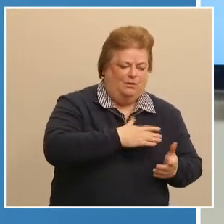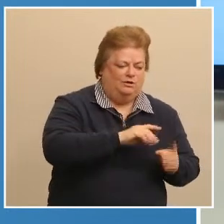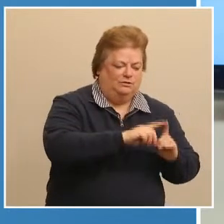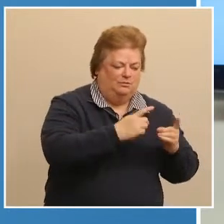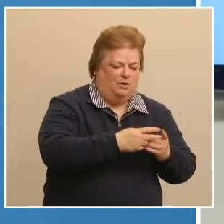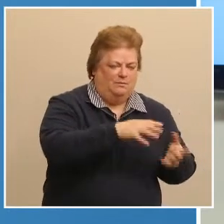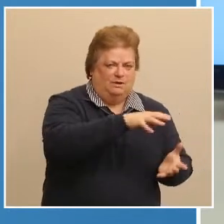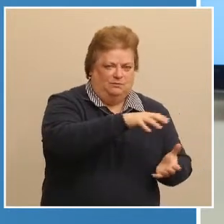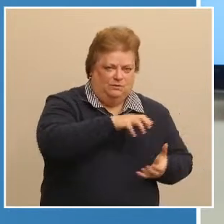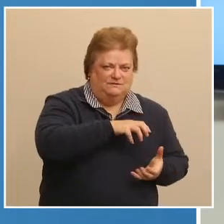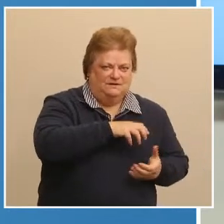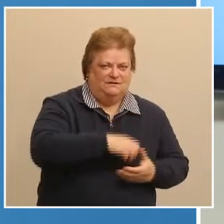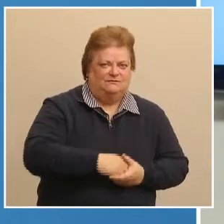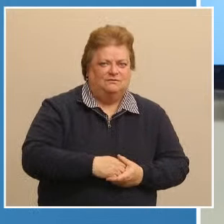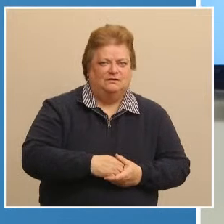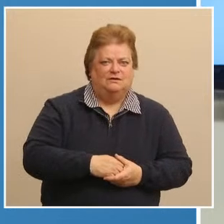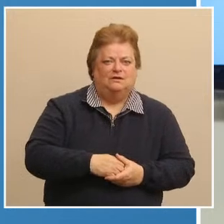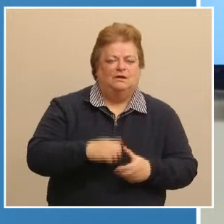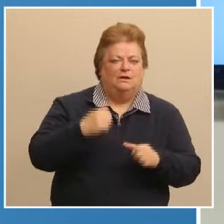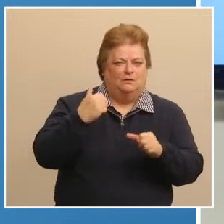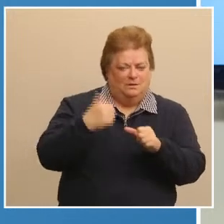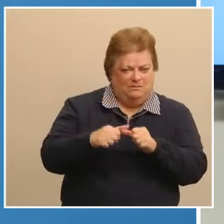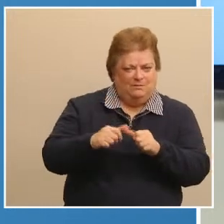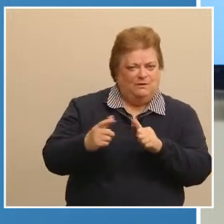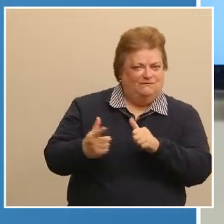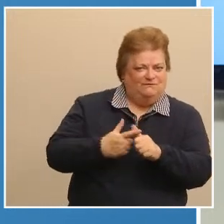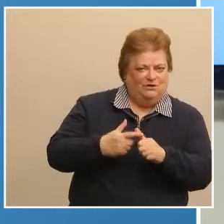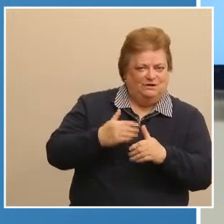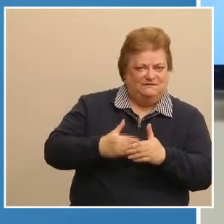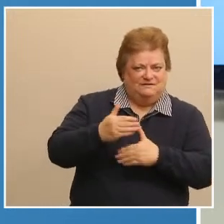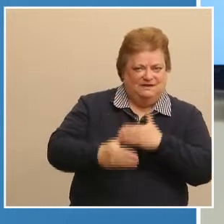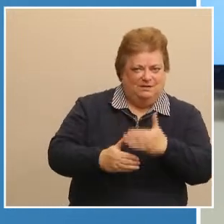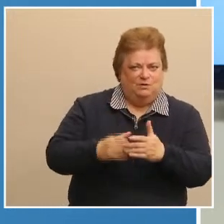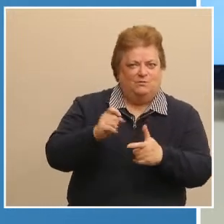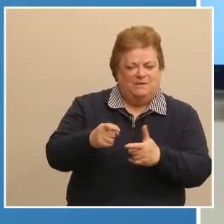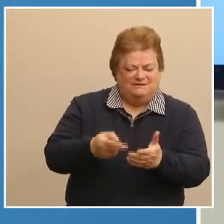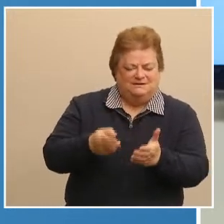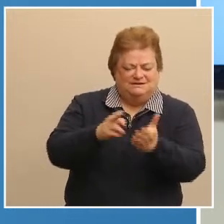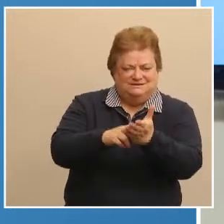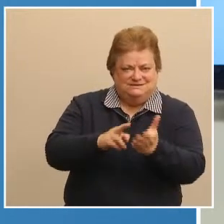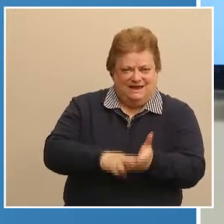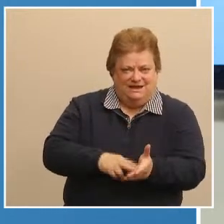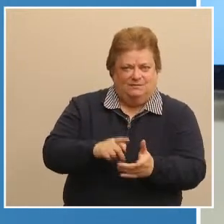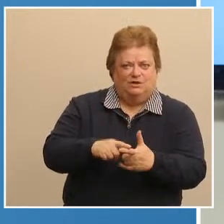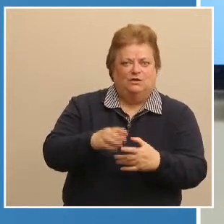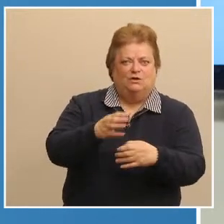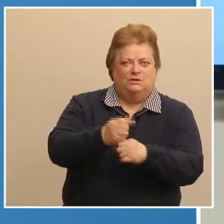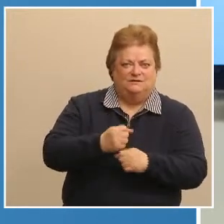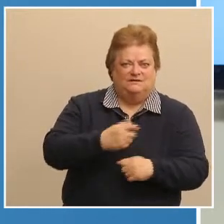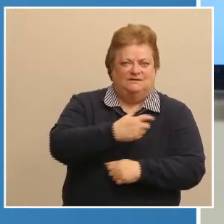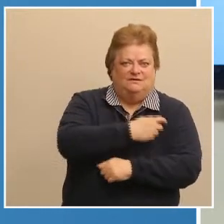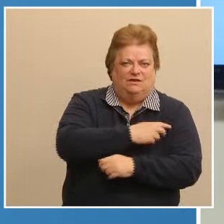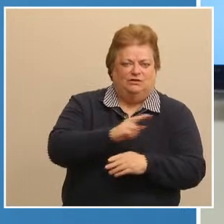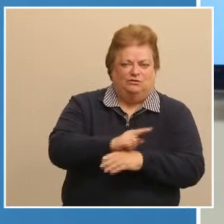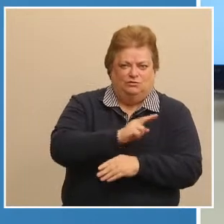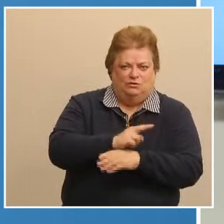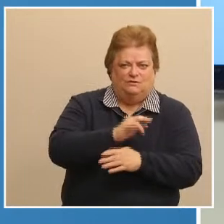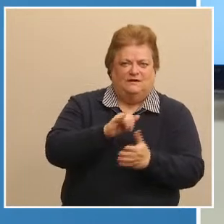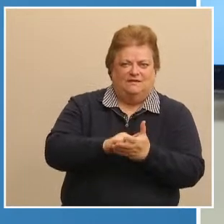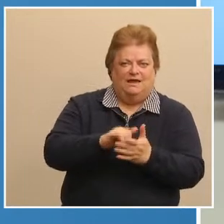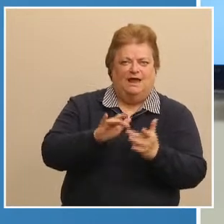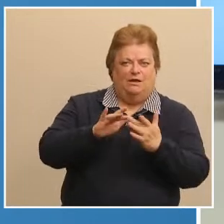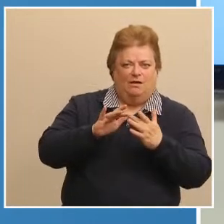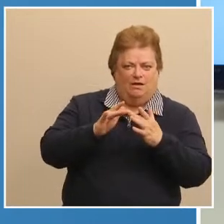receives. Remember, the first step to getting vaccinated is to sign up to receive vaccine using the secure